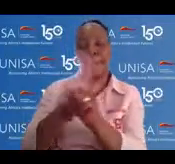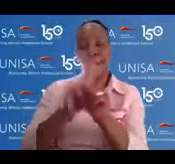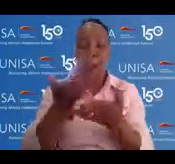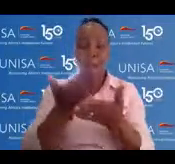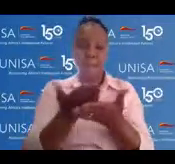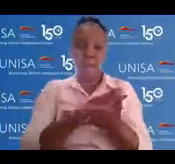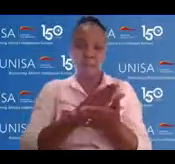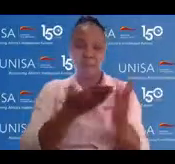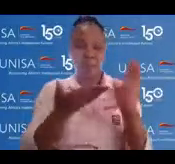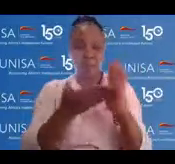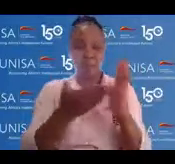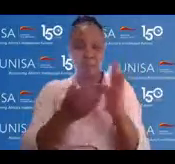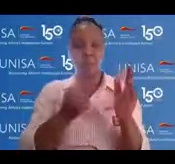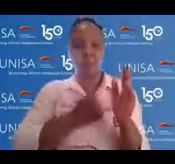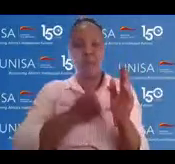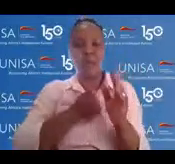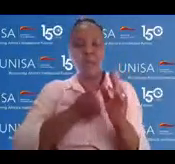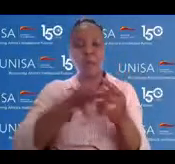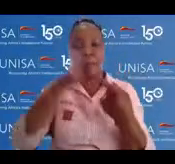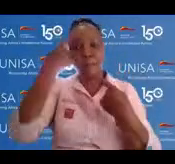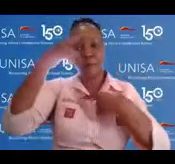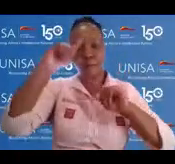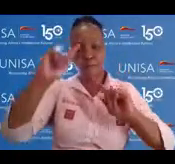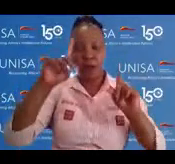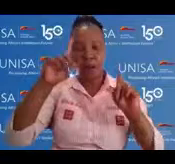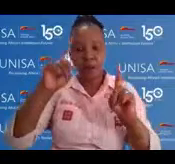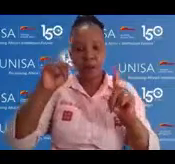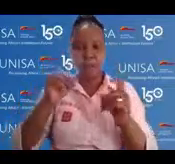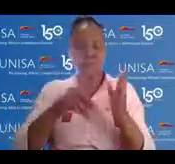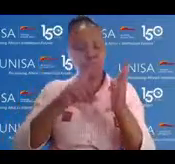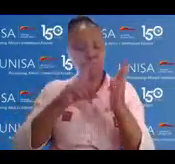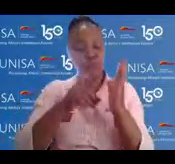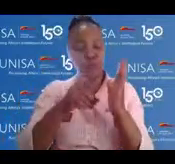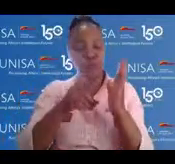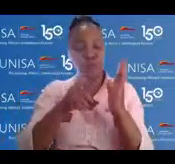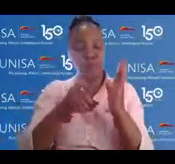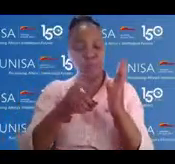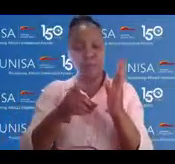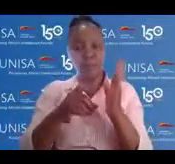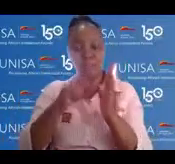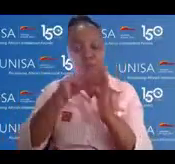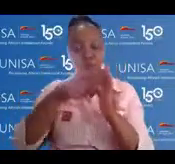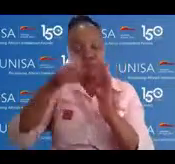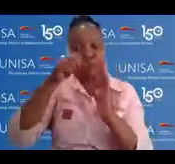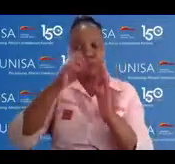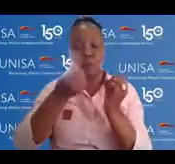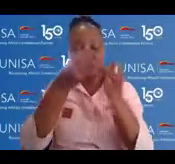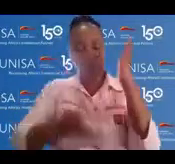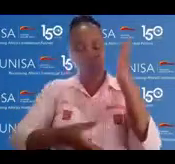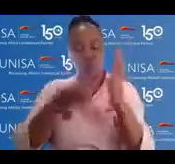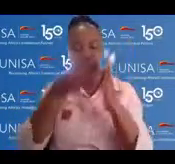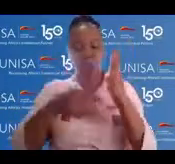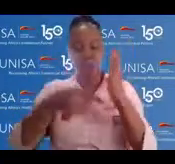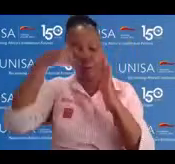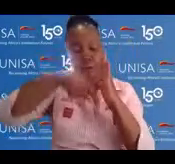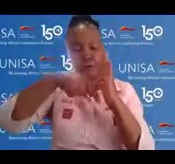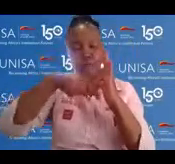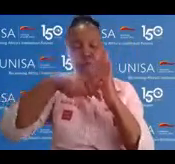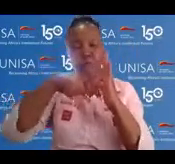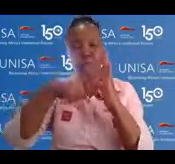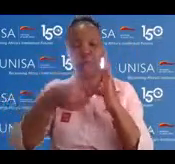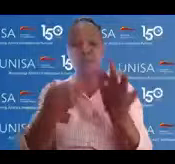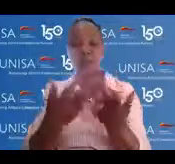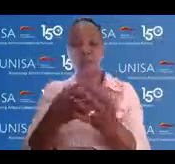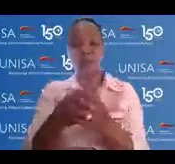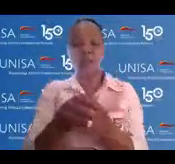of my profile picture. So you're going to click drop down arrow, From the drop-down arrow, you have a lot of information there,